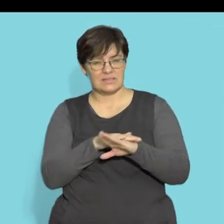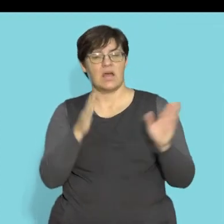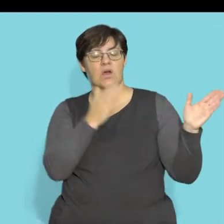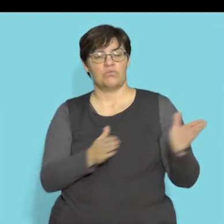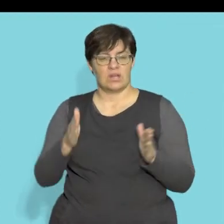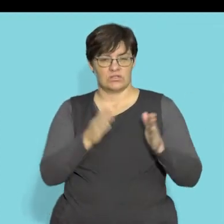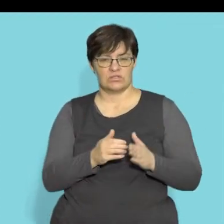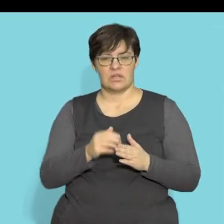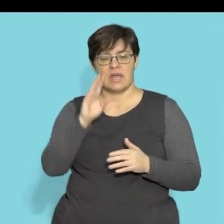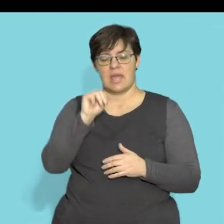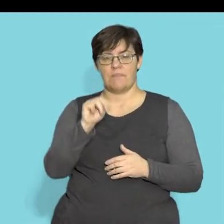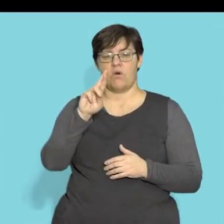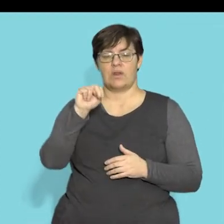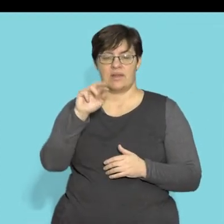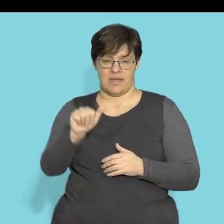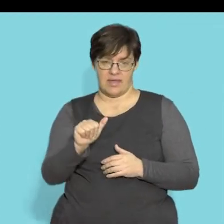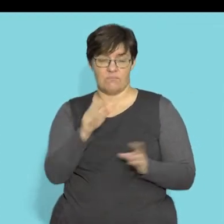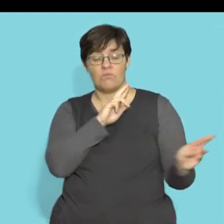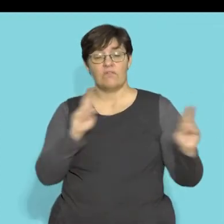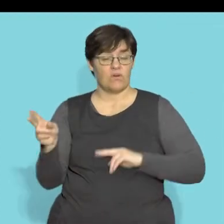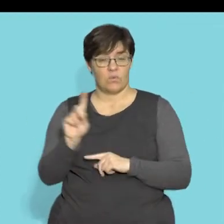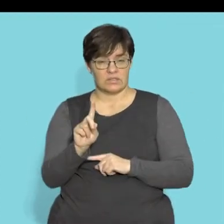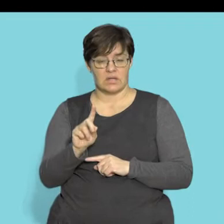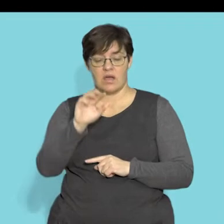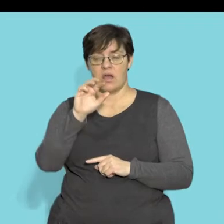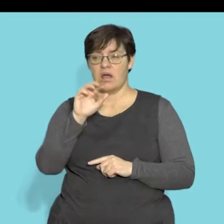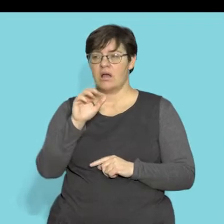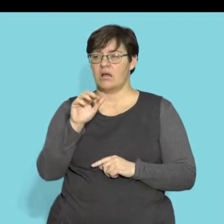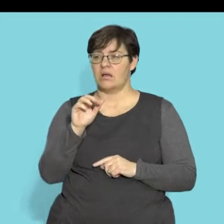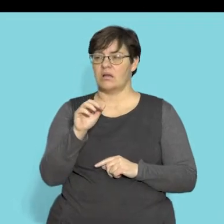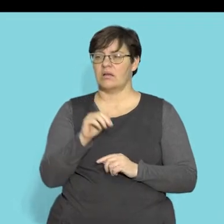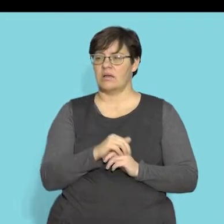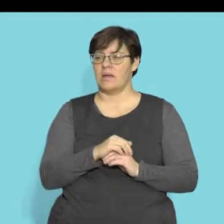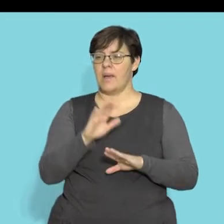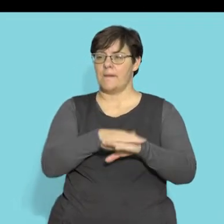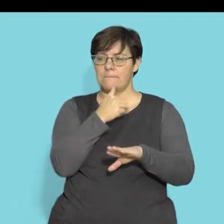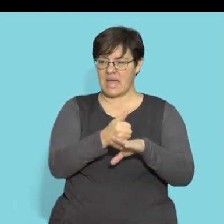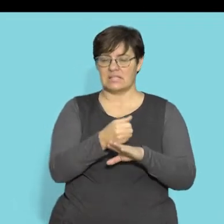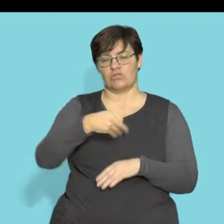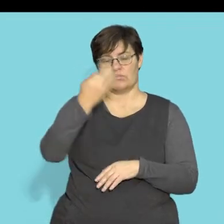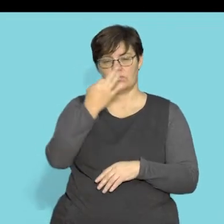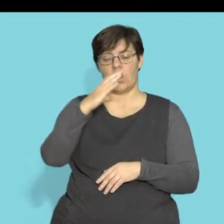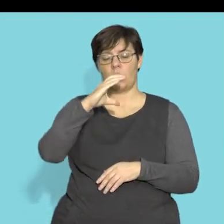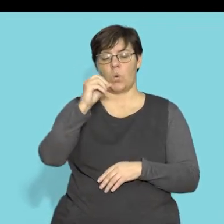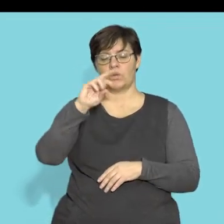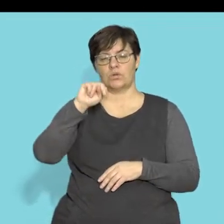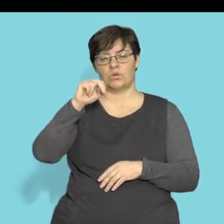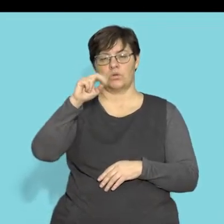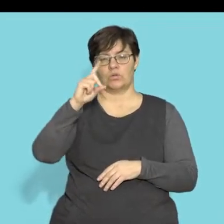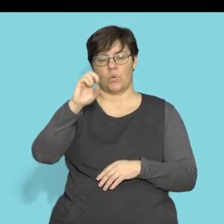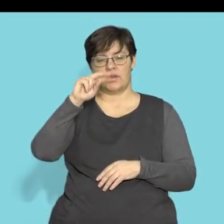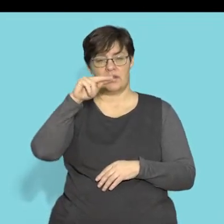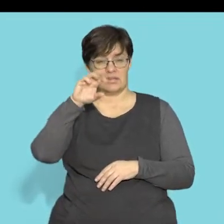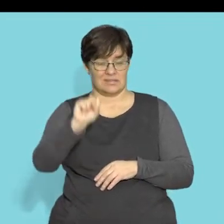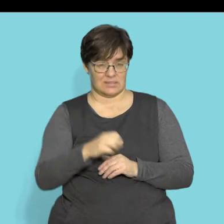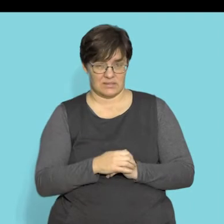are arranged on mRNA in what we refer to as our base triplets, and these are called codons. We